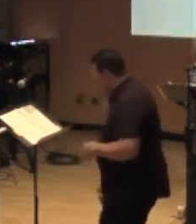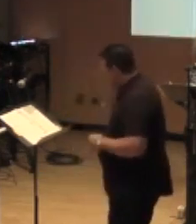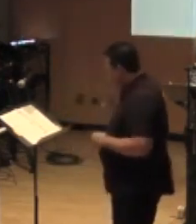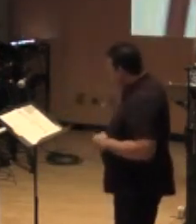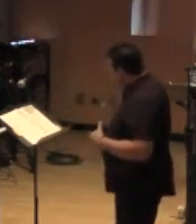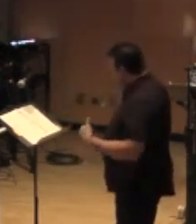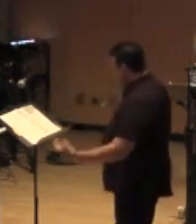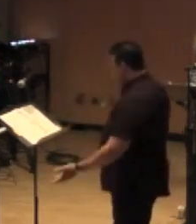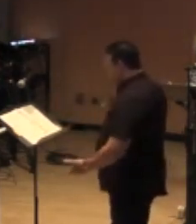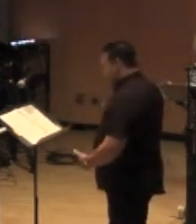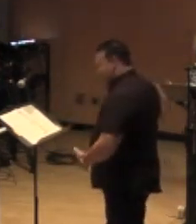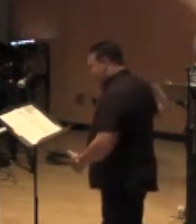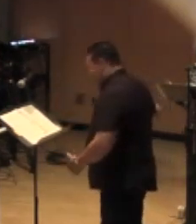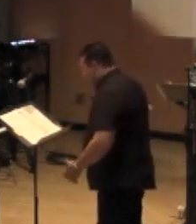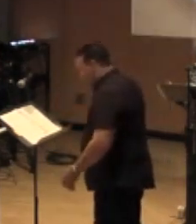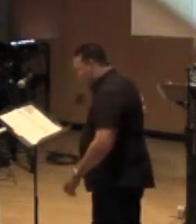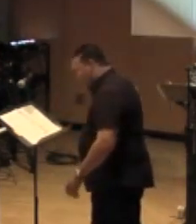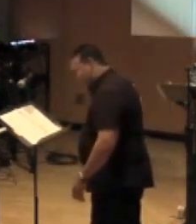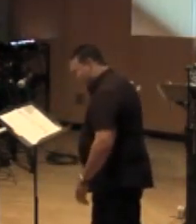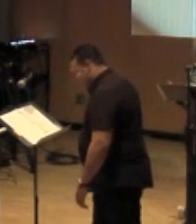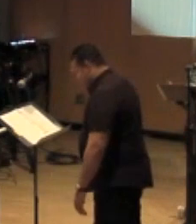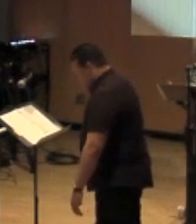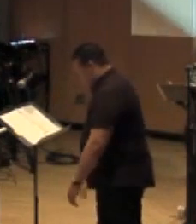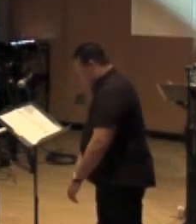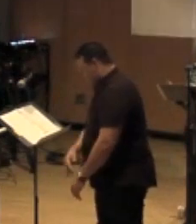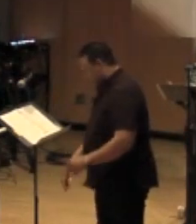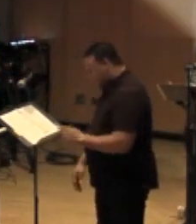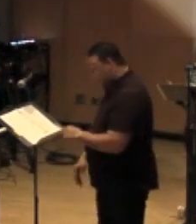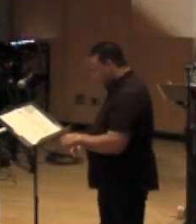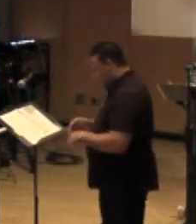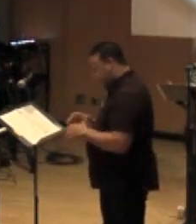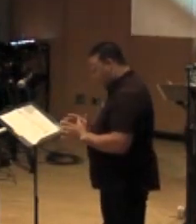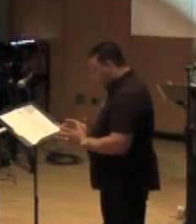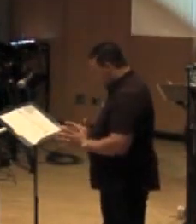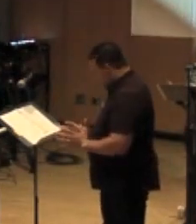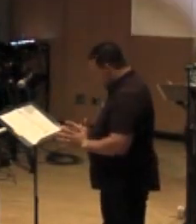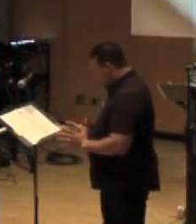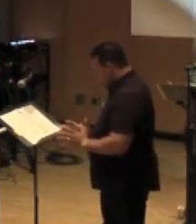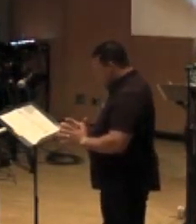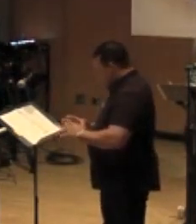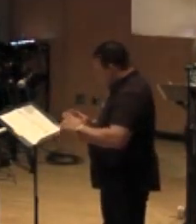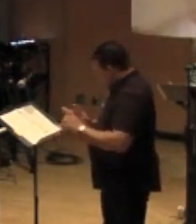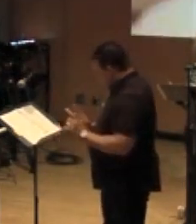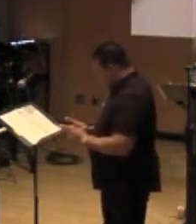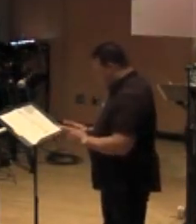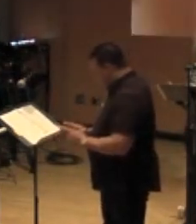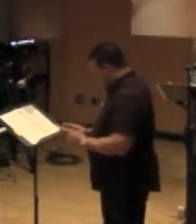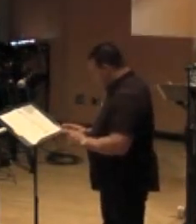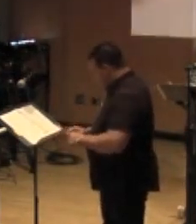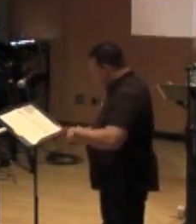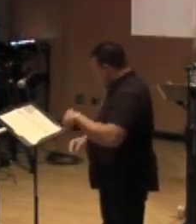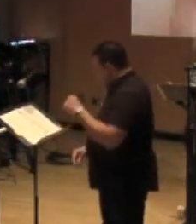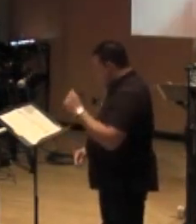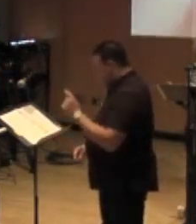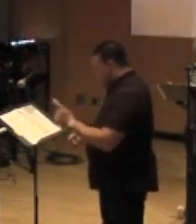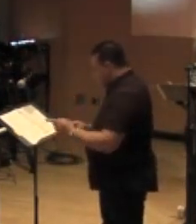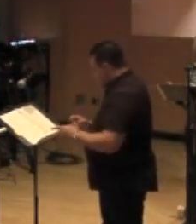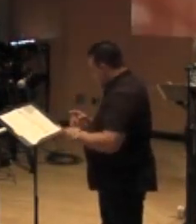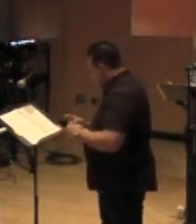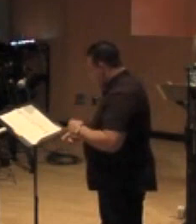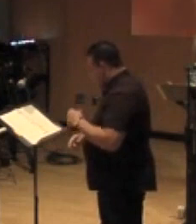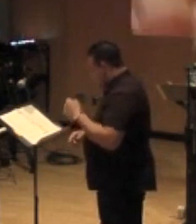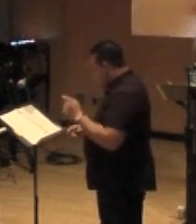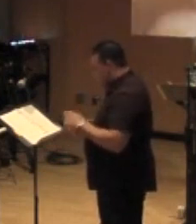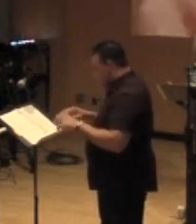crash and it's a long way to the shore and the boat is small a thin hole is What